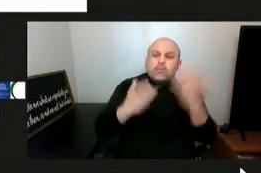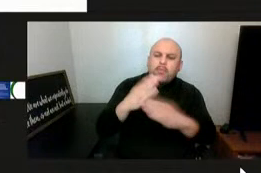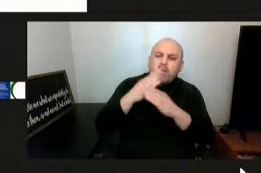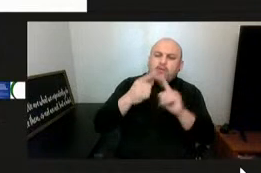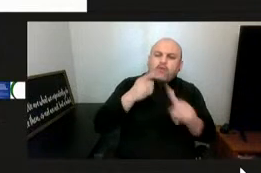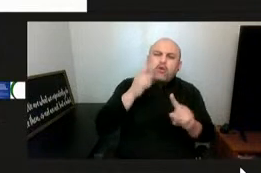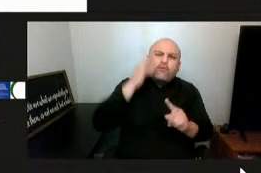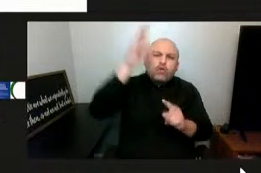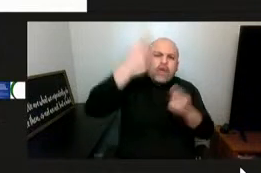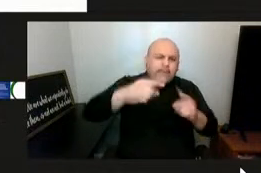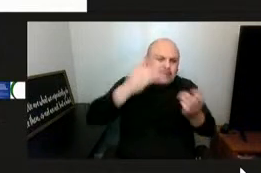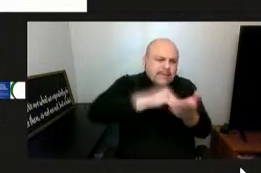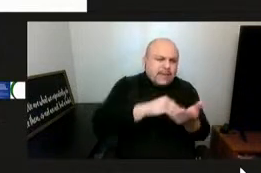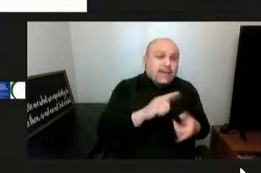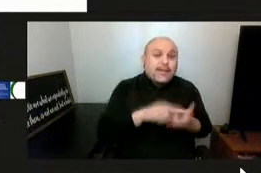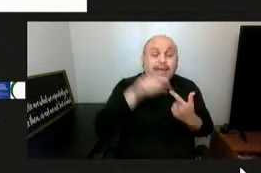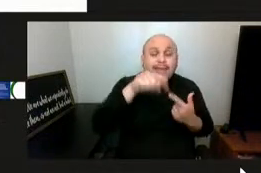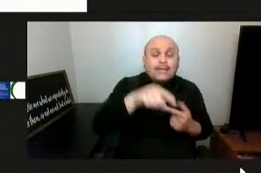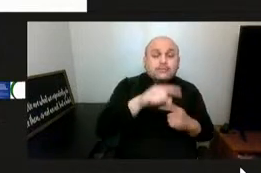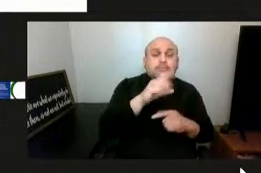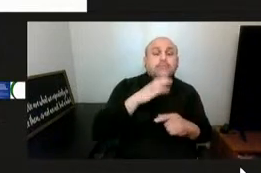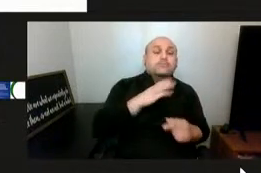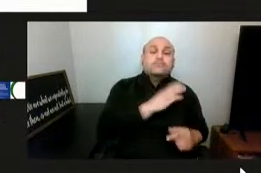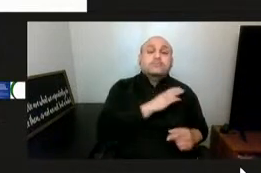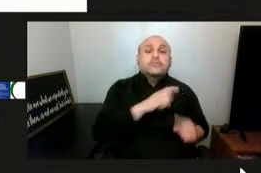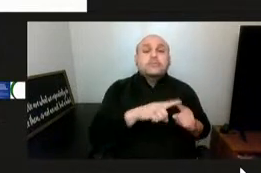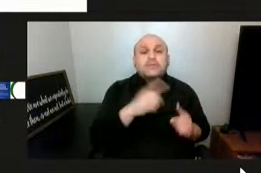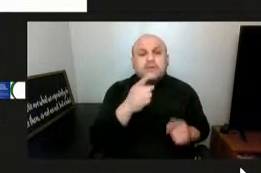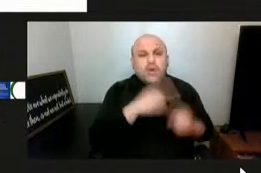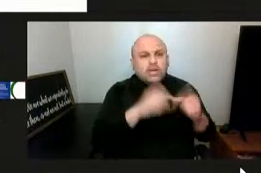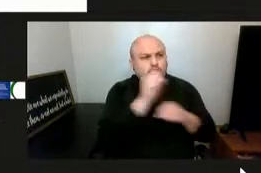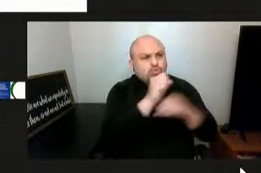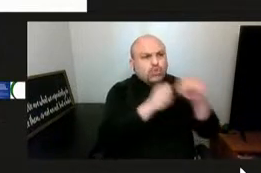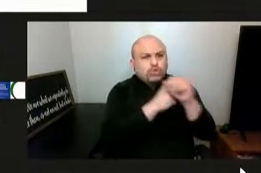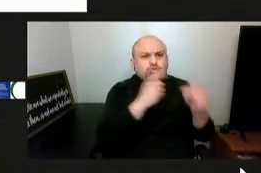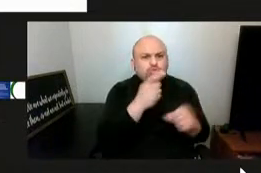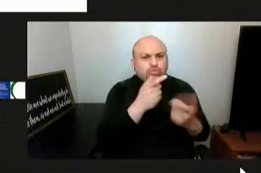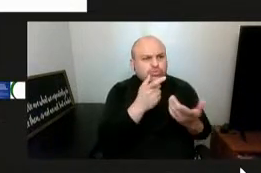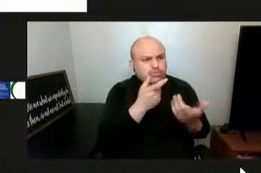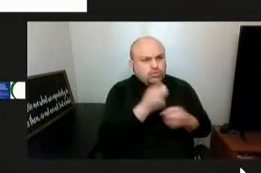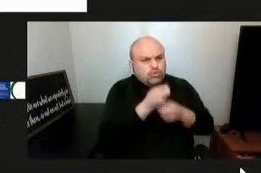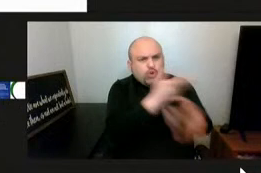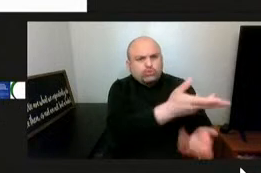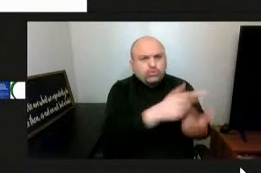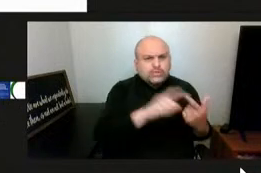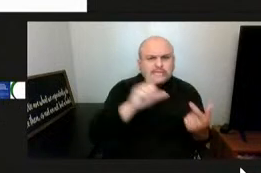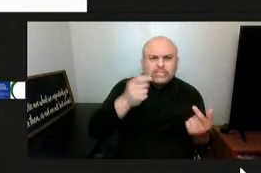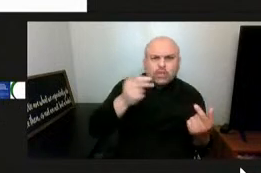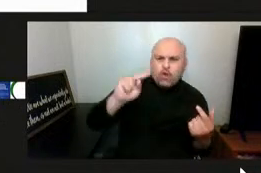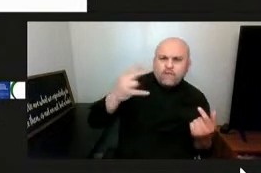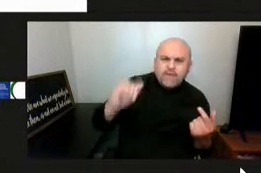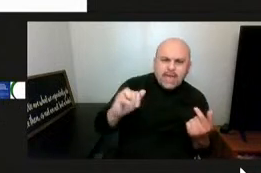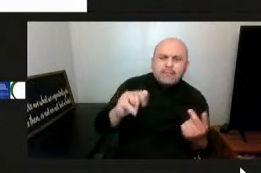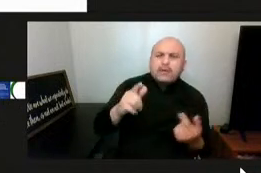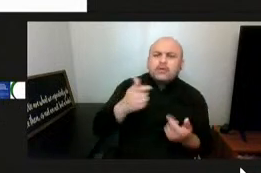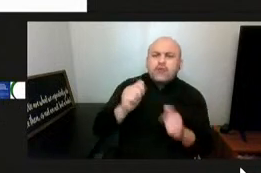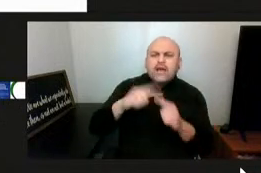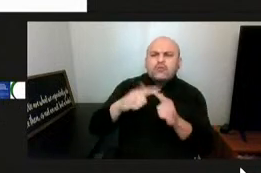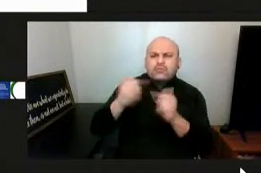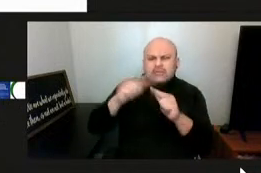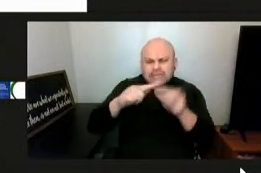of xenophobia and structural drivers of health inequities is charged to identify